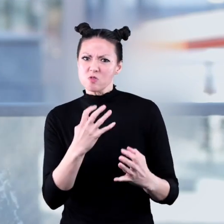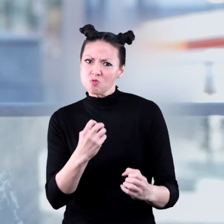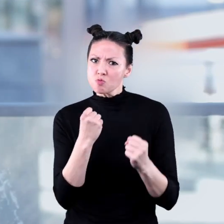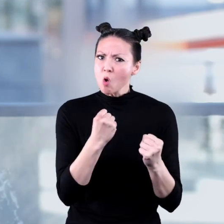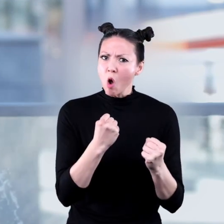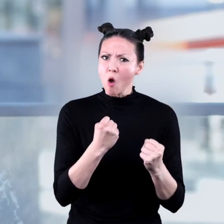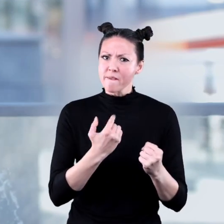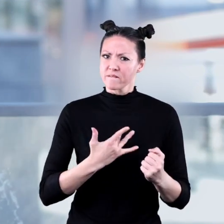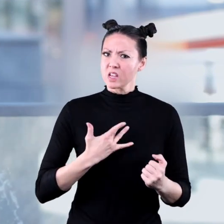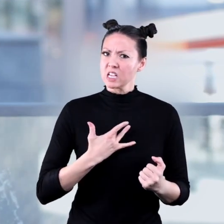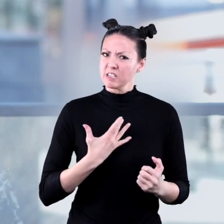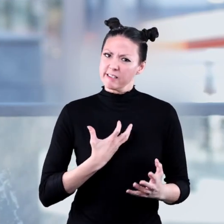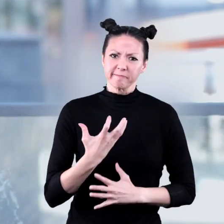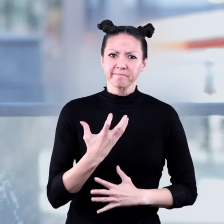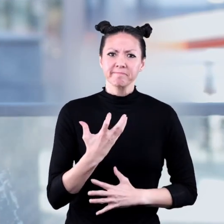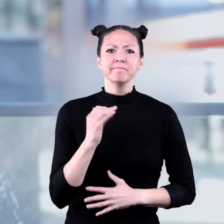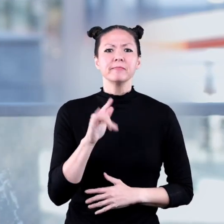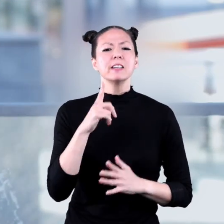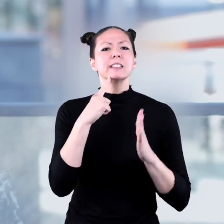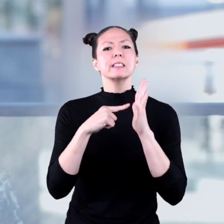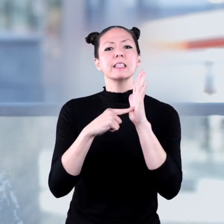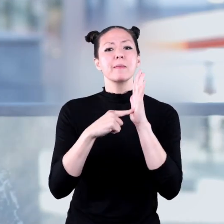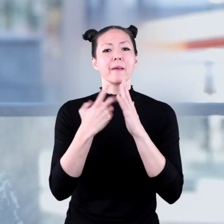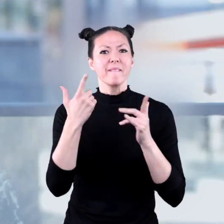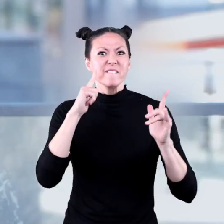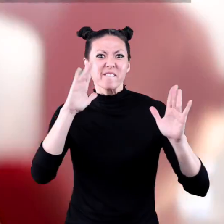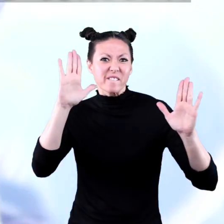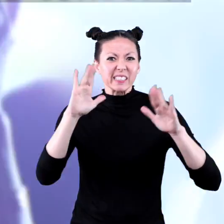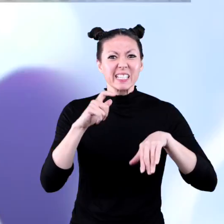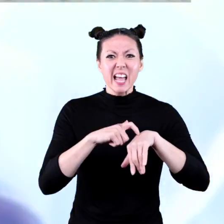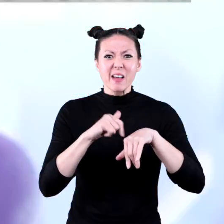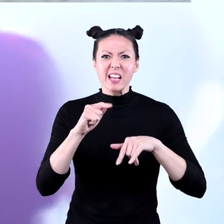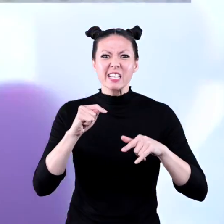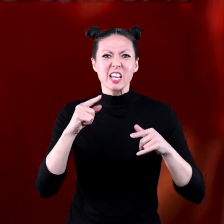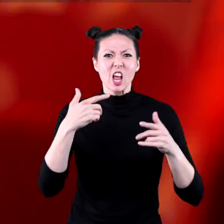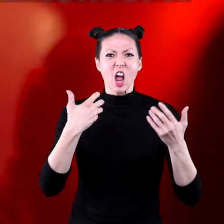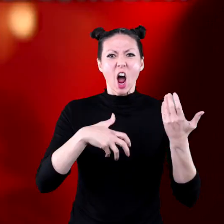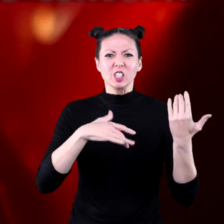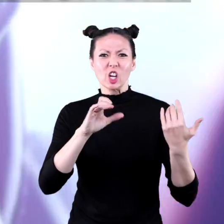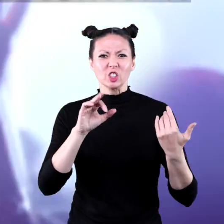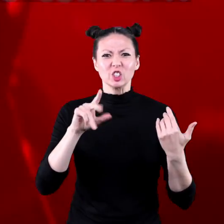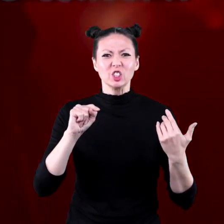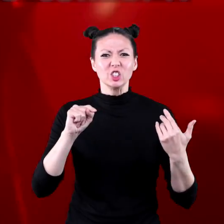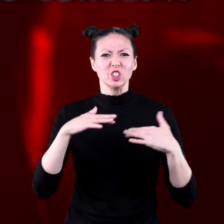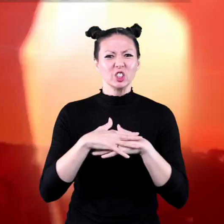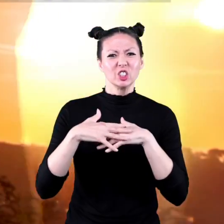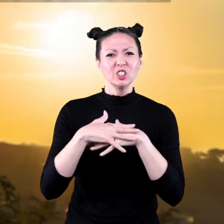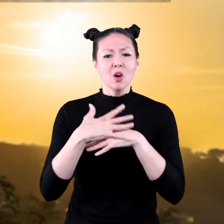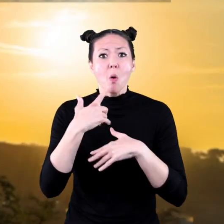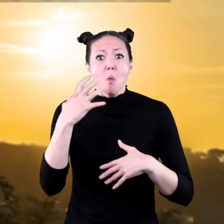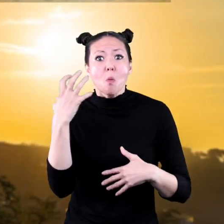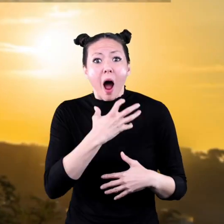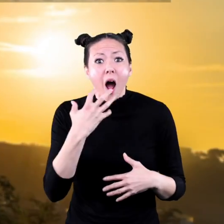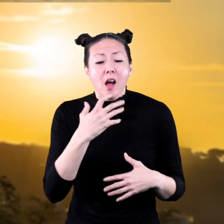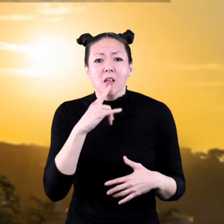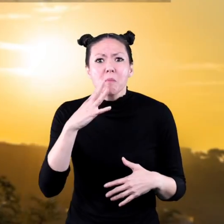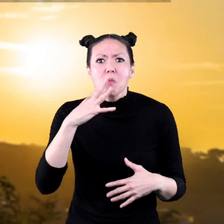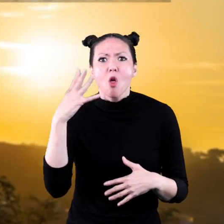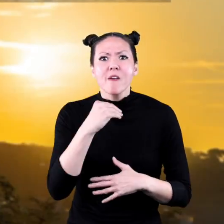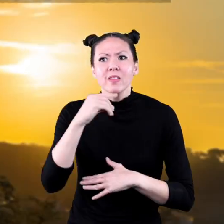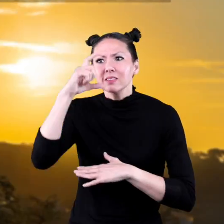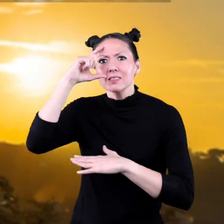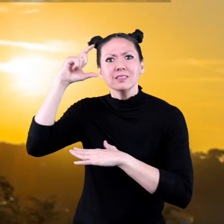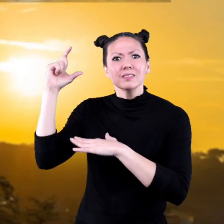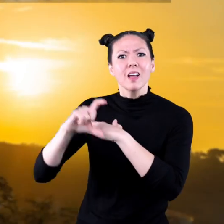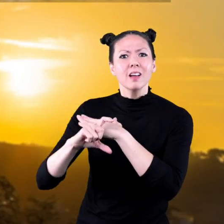excitement or really strong feelings. Examples are, I had a fantastic time at the concert. Wow, look at